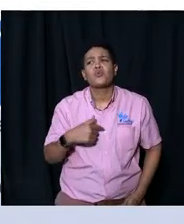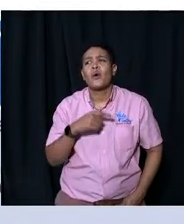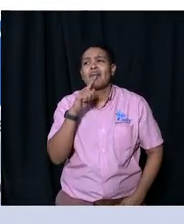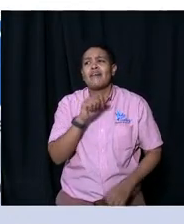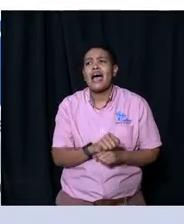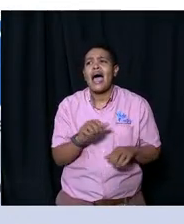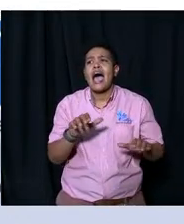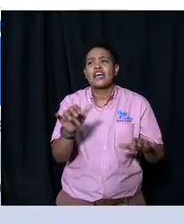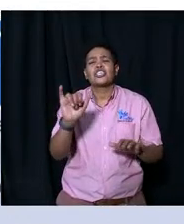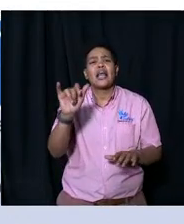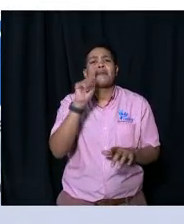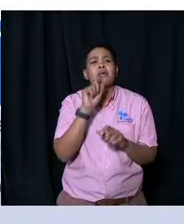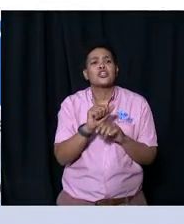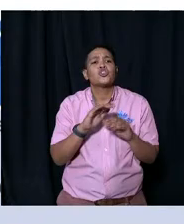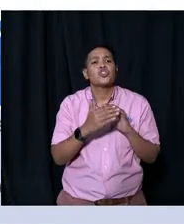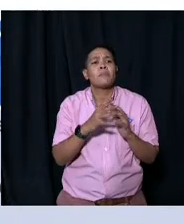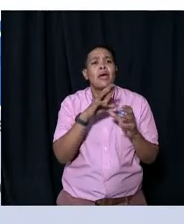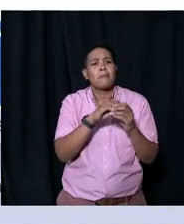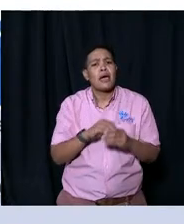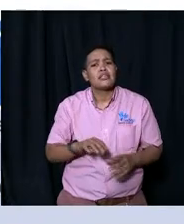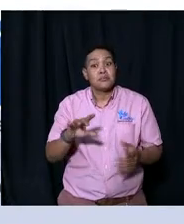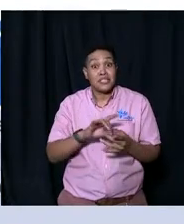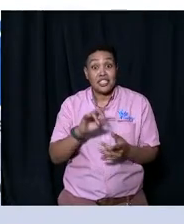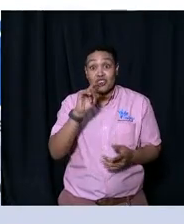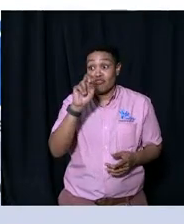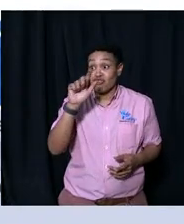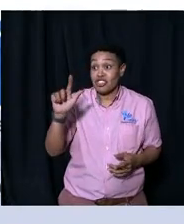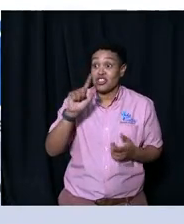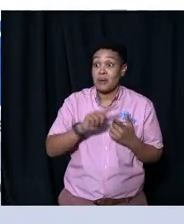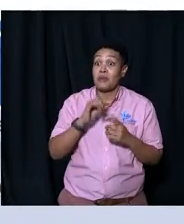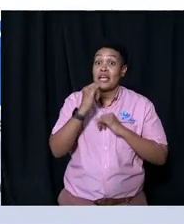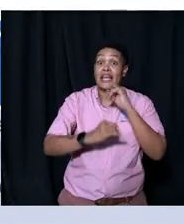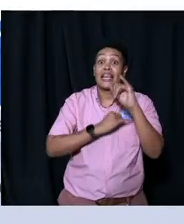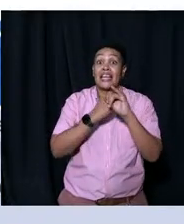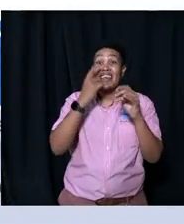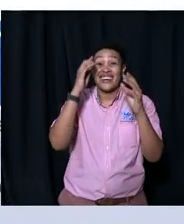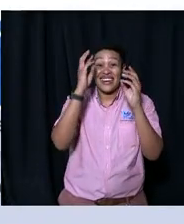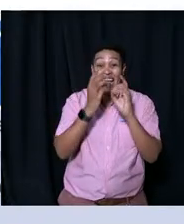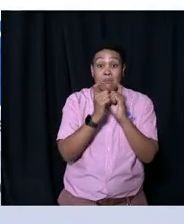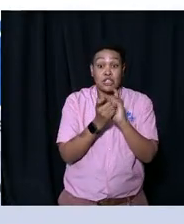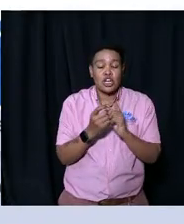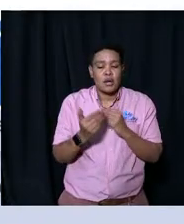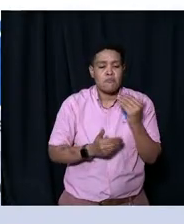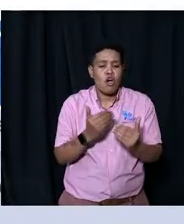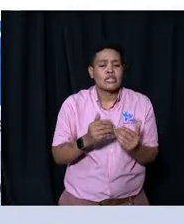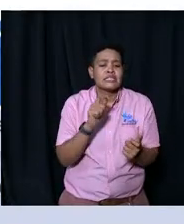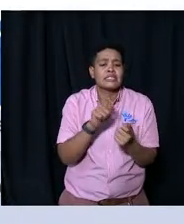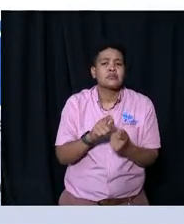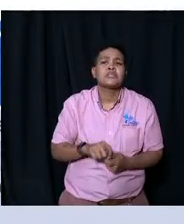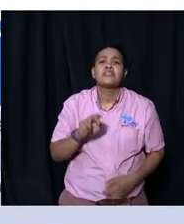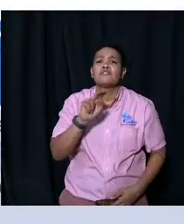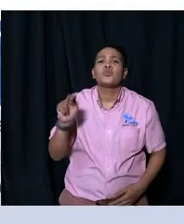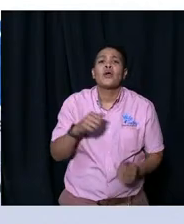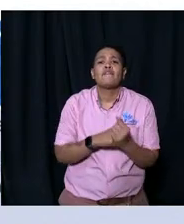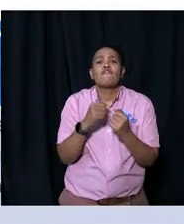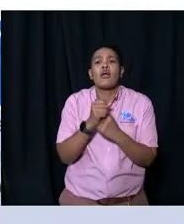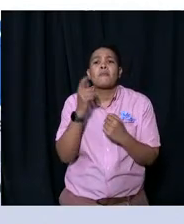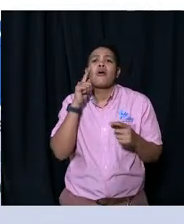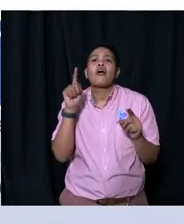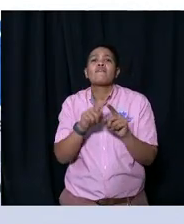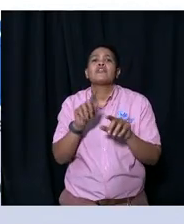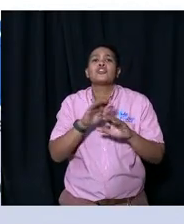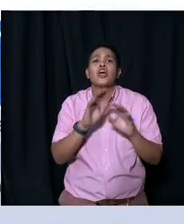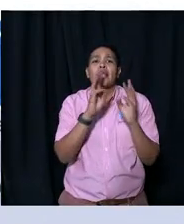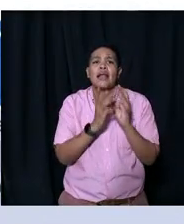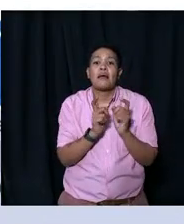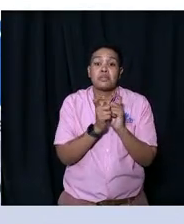actions such as ensuring Jamaica's participation in regional and international climate change processes, particularly the UN Framework Convention on Climate Change